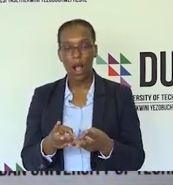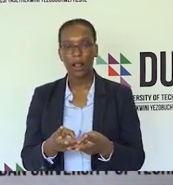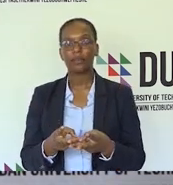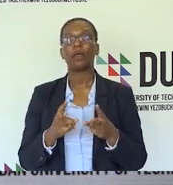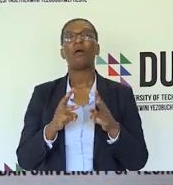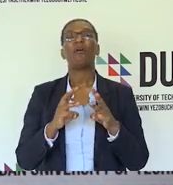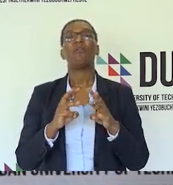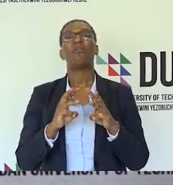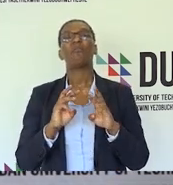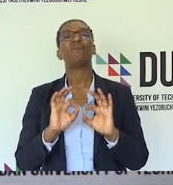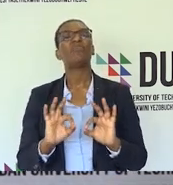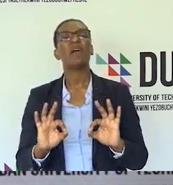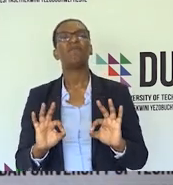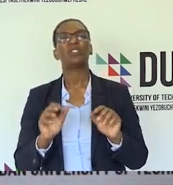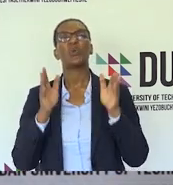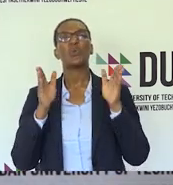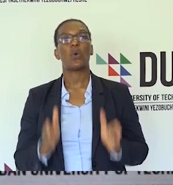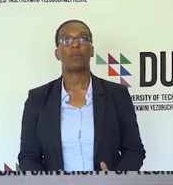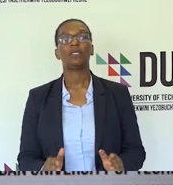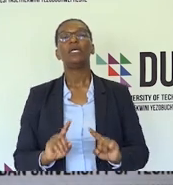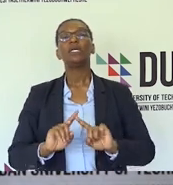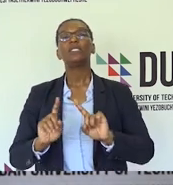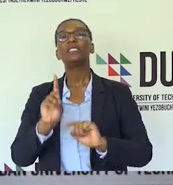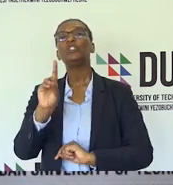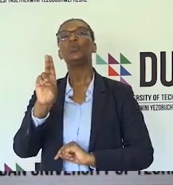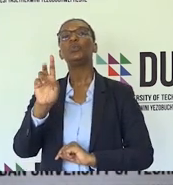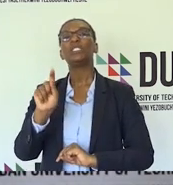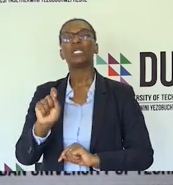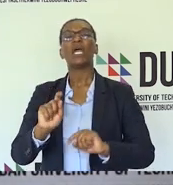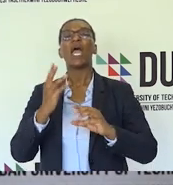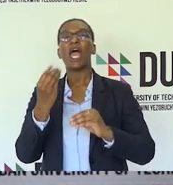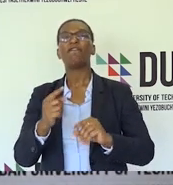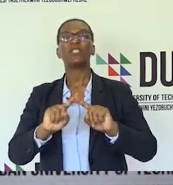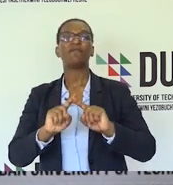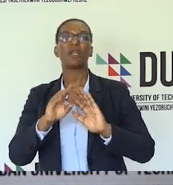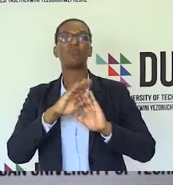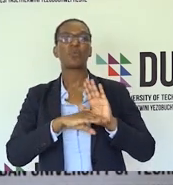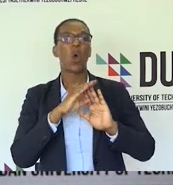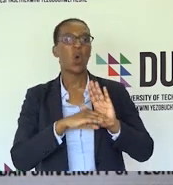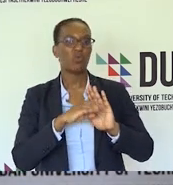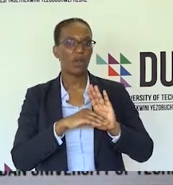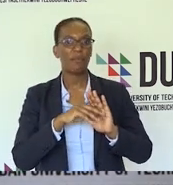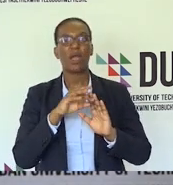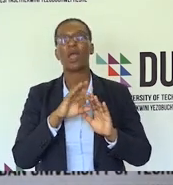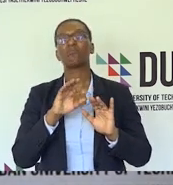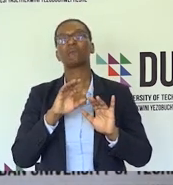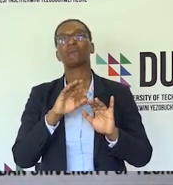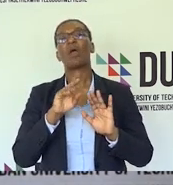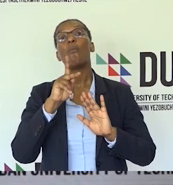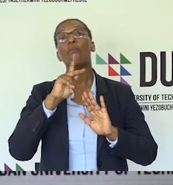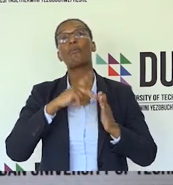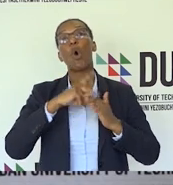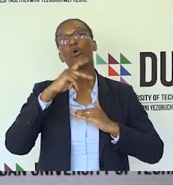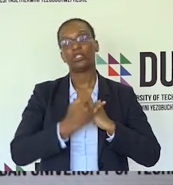being. DUT has a range of personal and social development programs and projects in which students